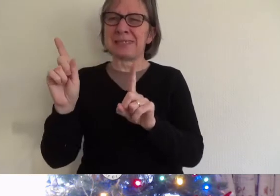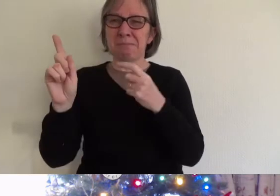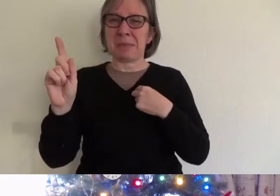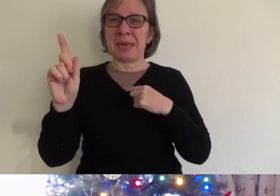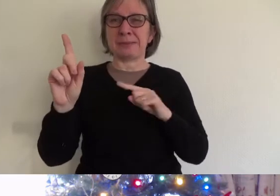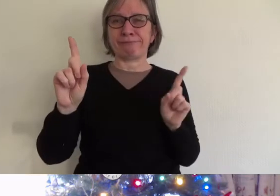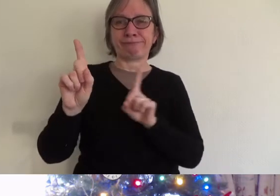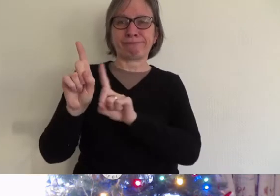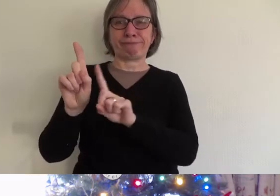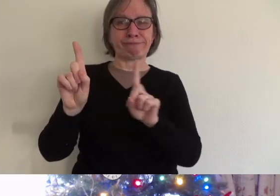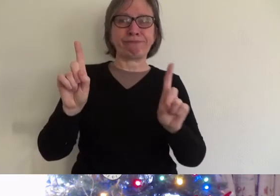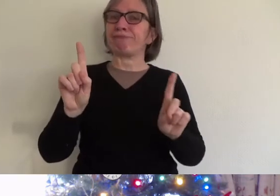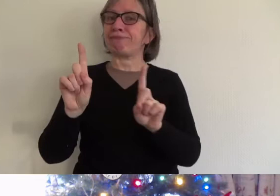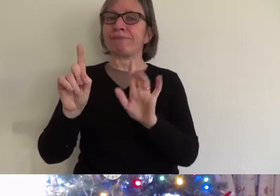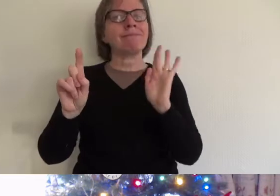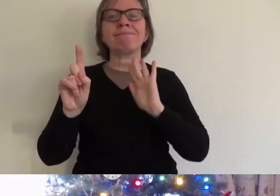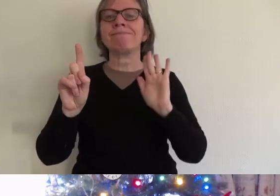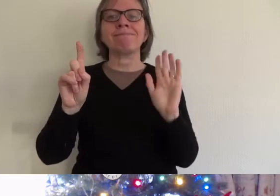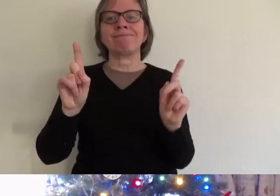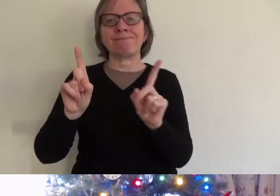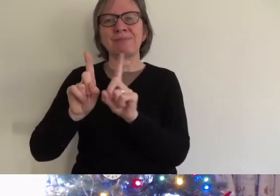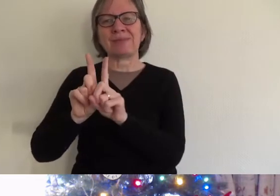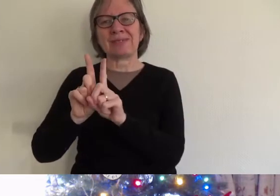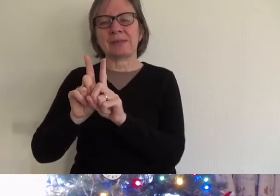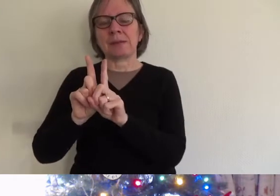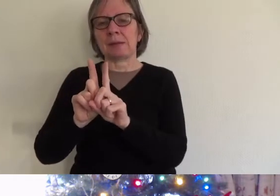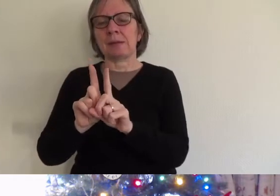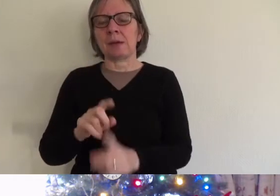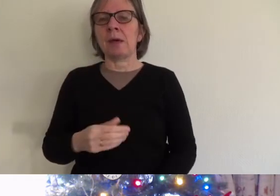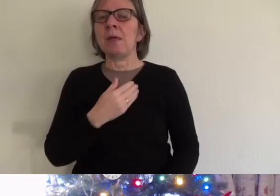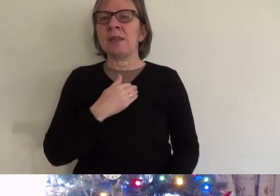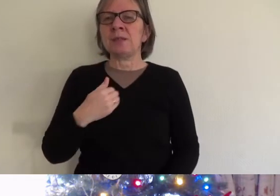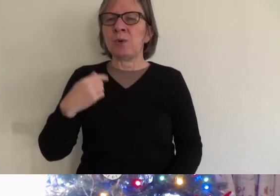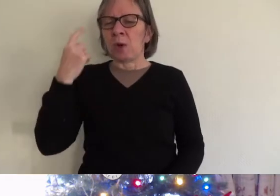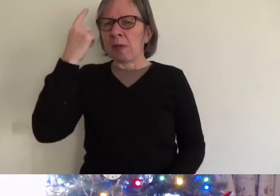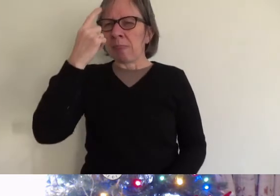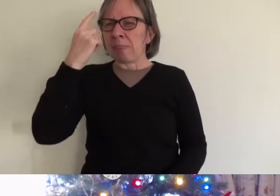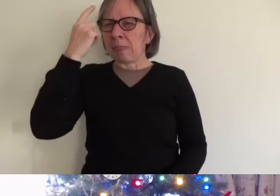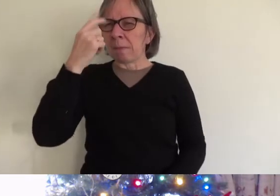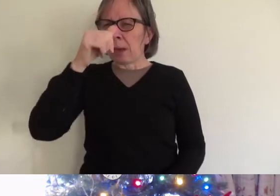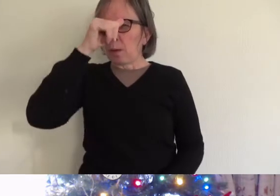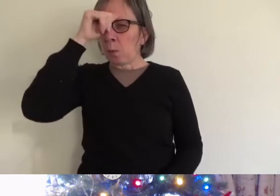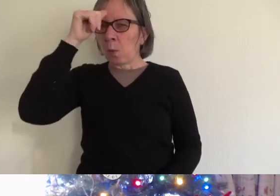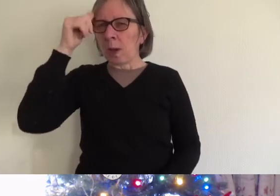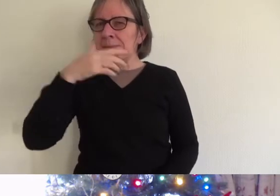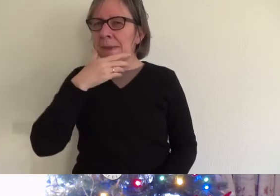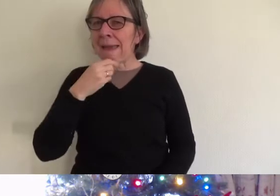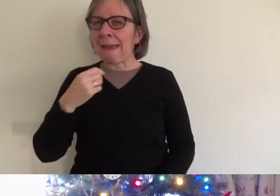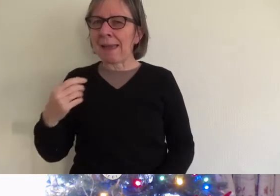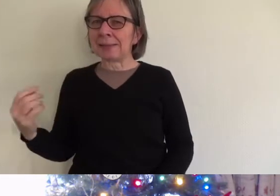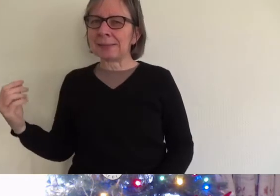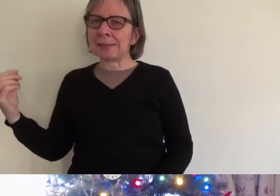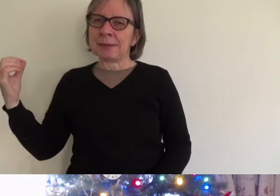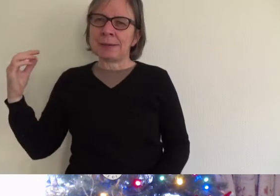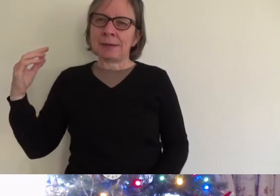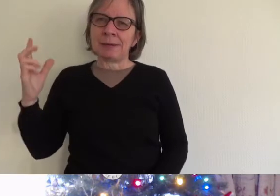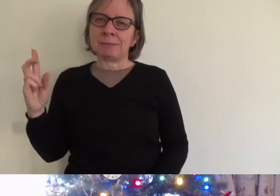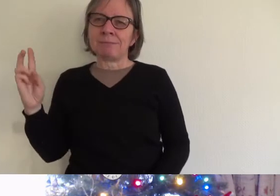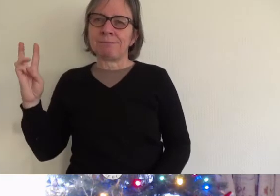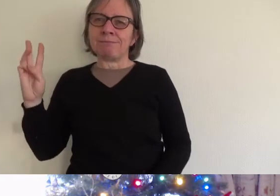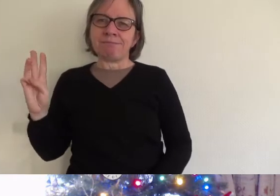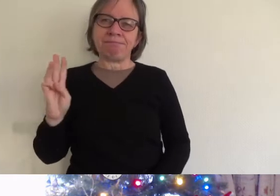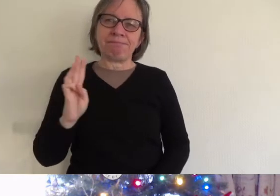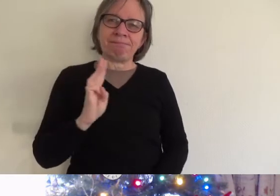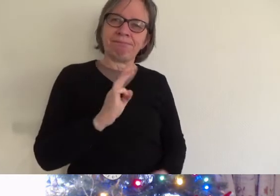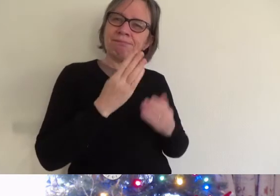you. And Lord, this morning, as we think about the Magi that came to visit you, as we think about the